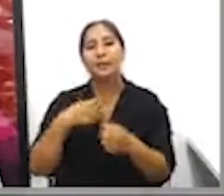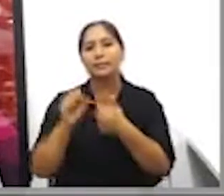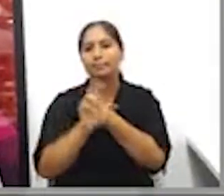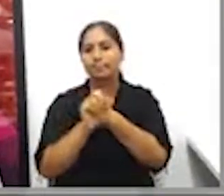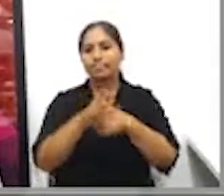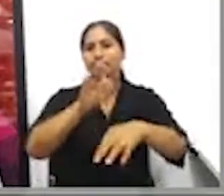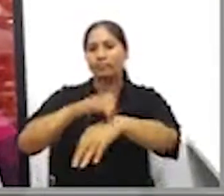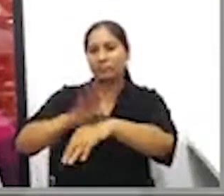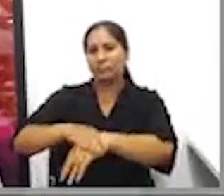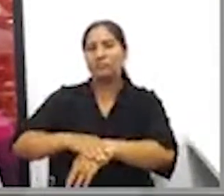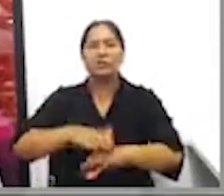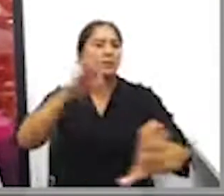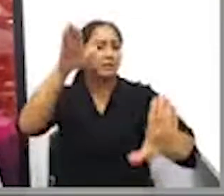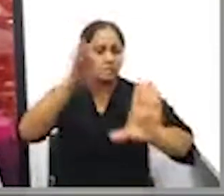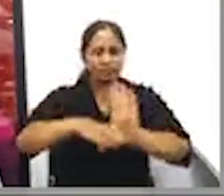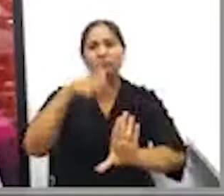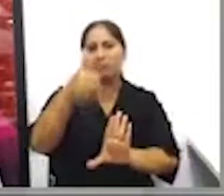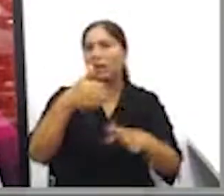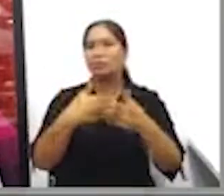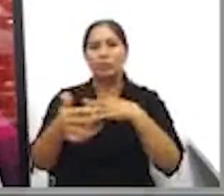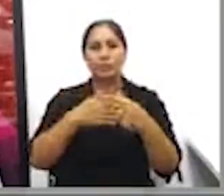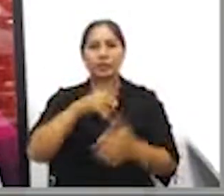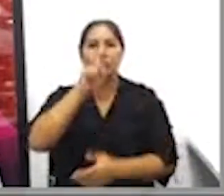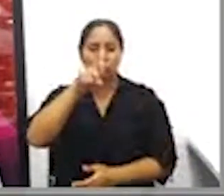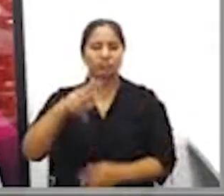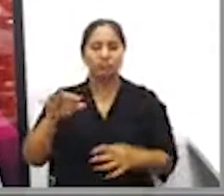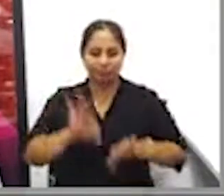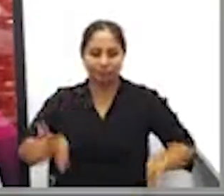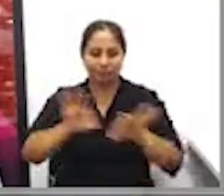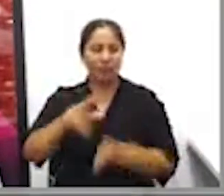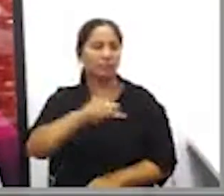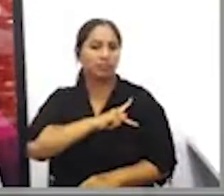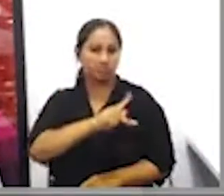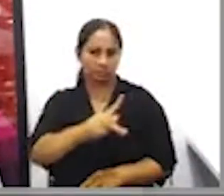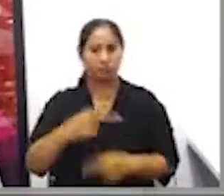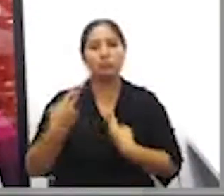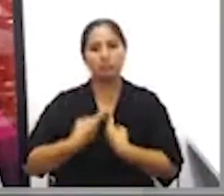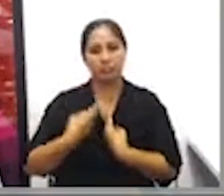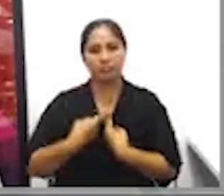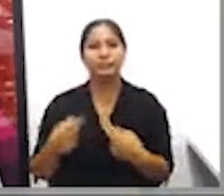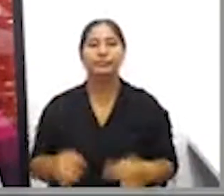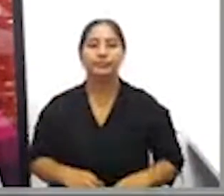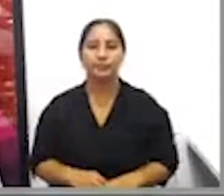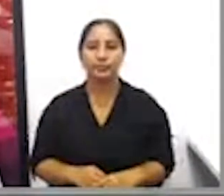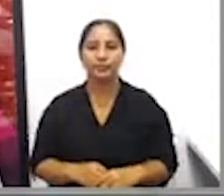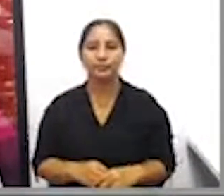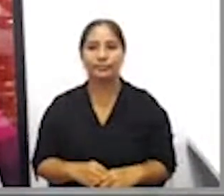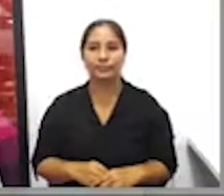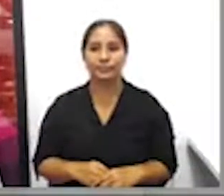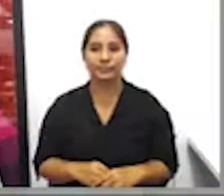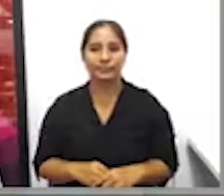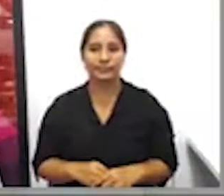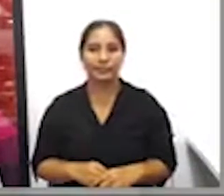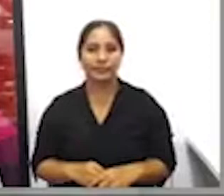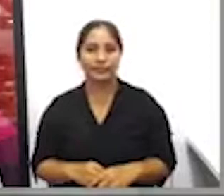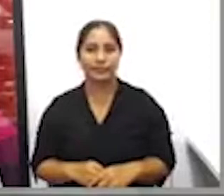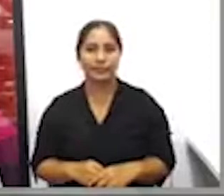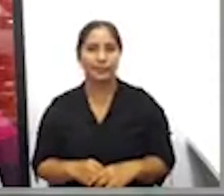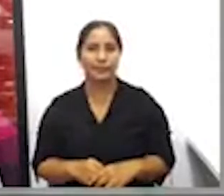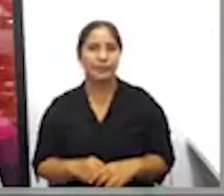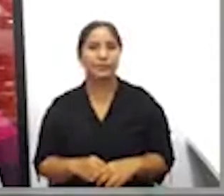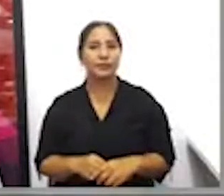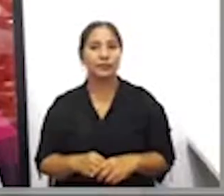If they get the job, they define the job as those 60% and forget about the other 40%.